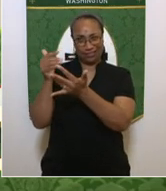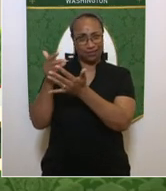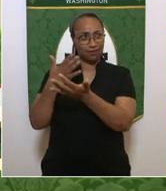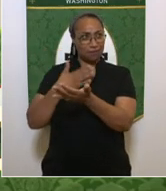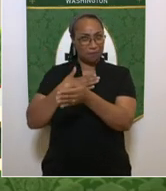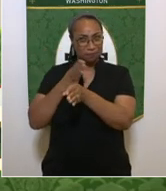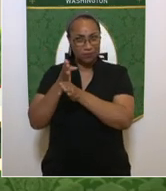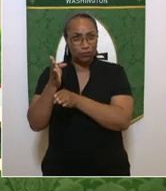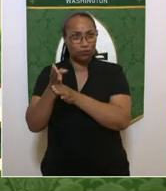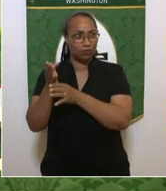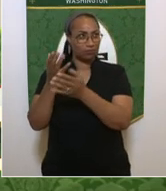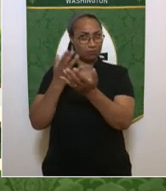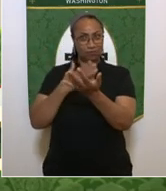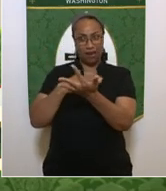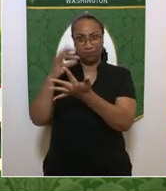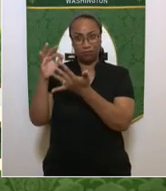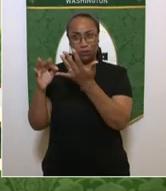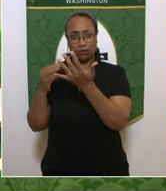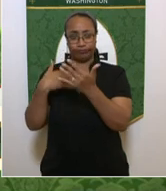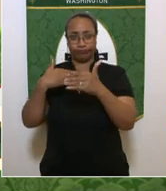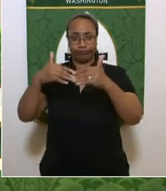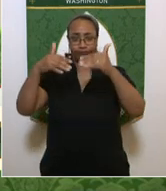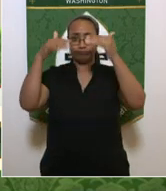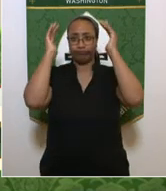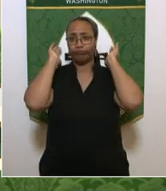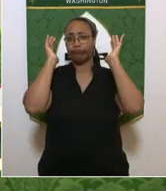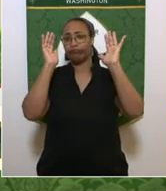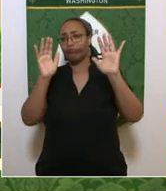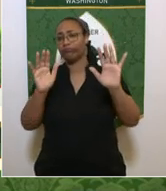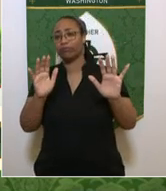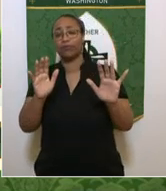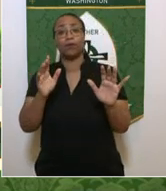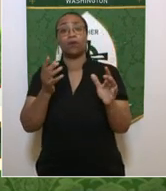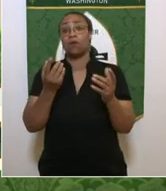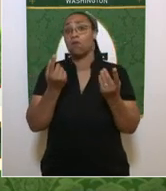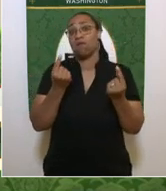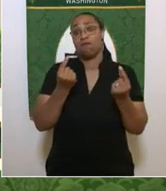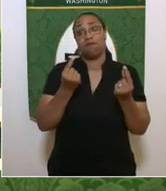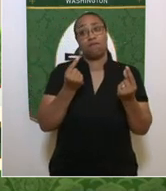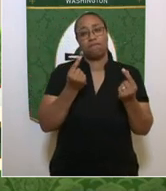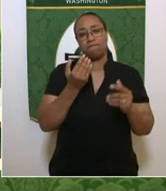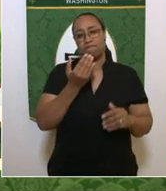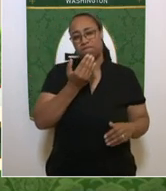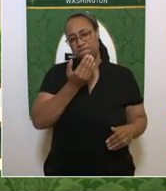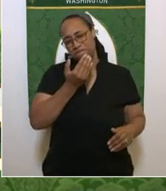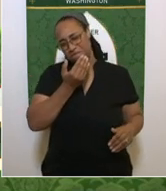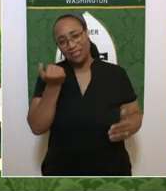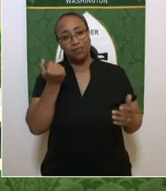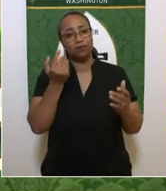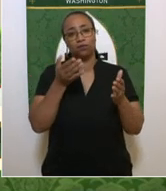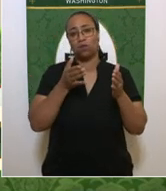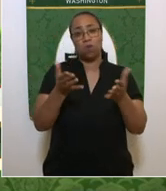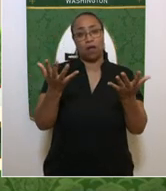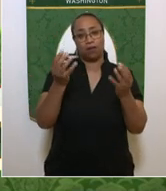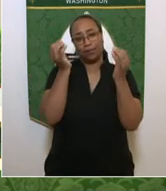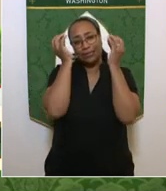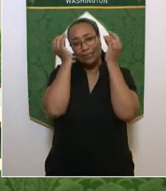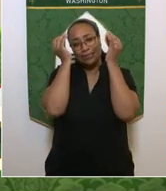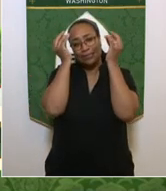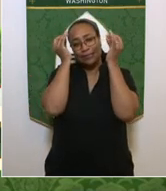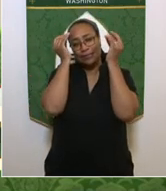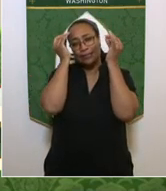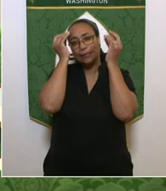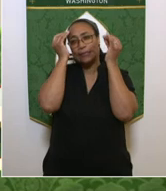things. You have to be a critical thinker, and I know that you teach critical thinking skills here. And so when